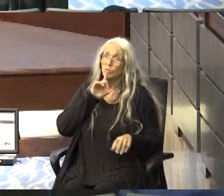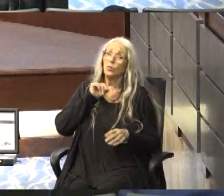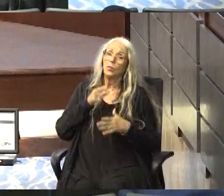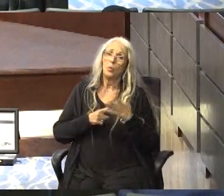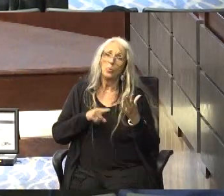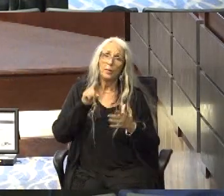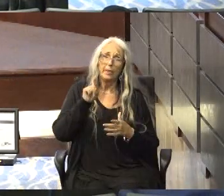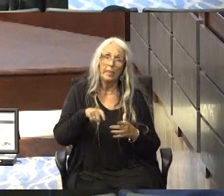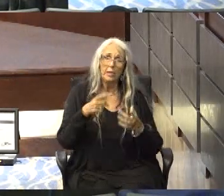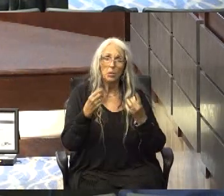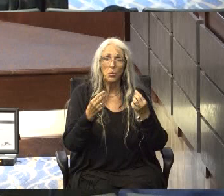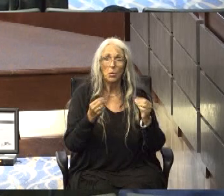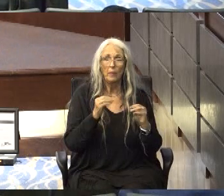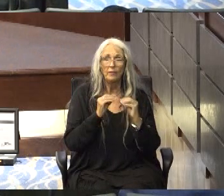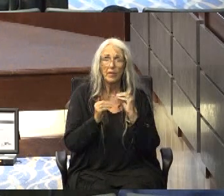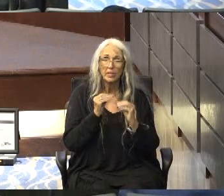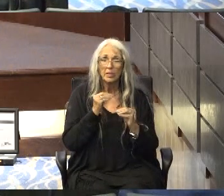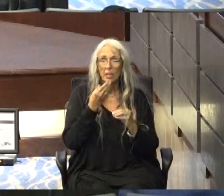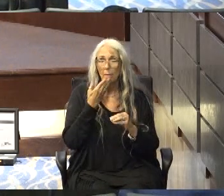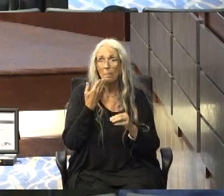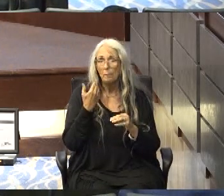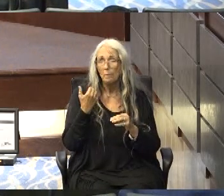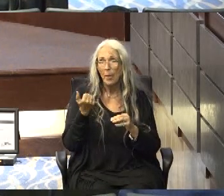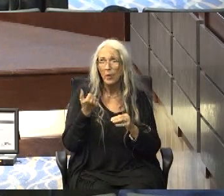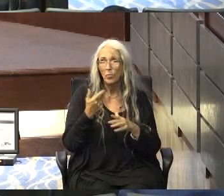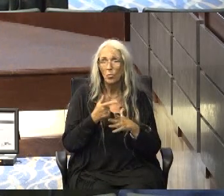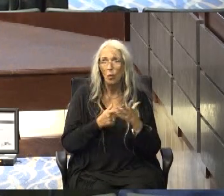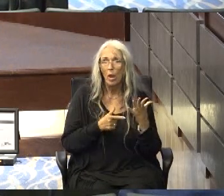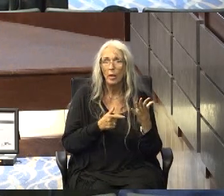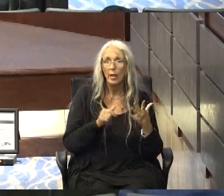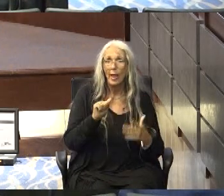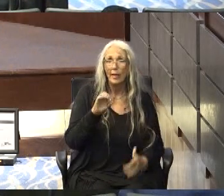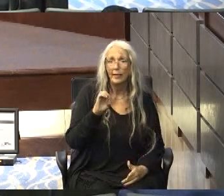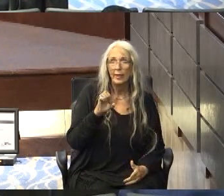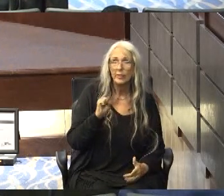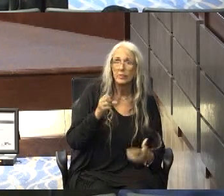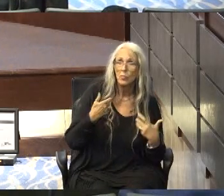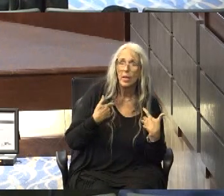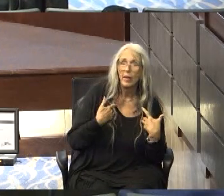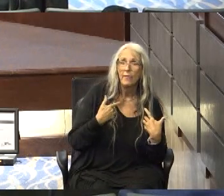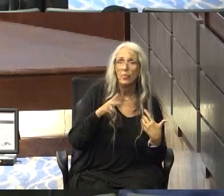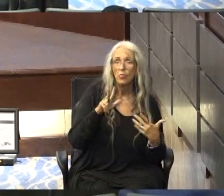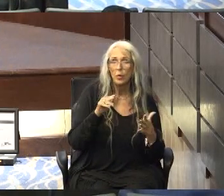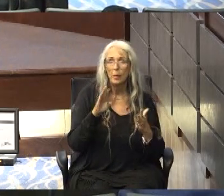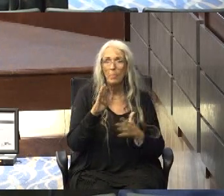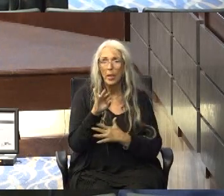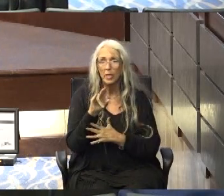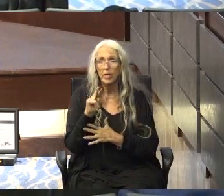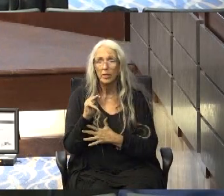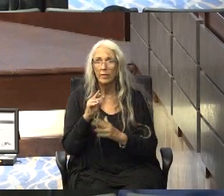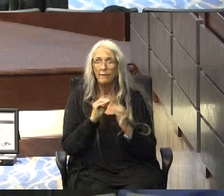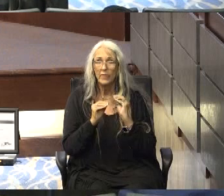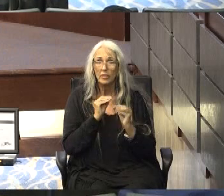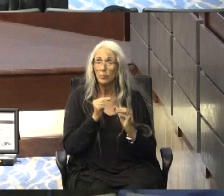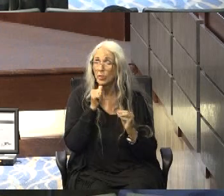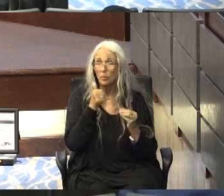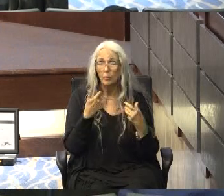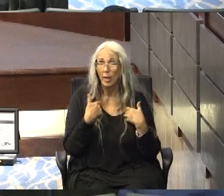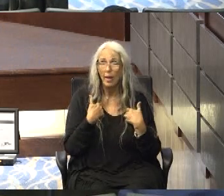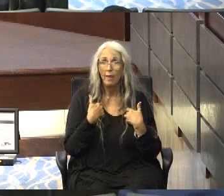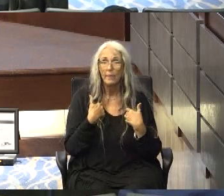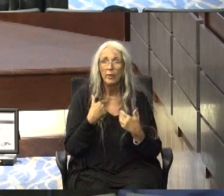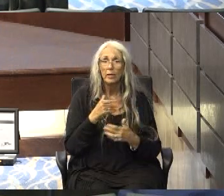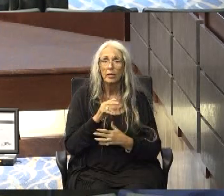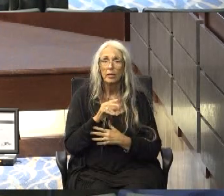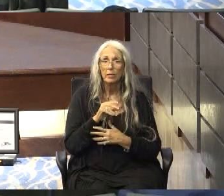fixing and bettering the assets that we have as we can. I mean, because it's what, the $3 billion you said to fix it all, which we don't have. I mean, unless, I don't